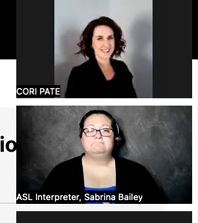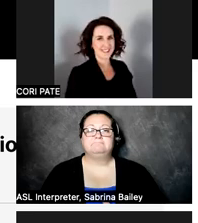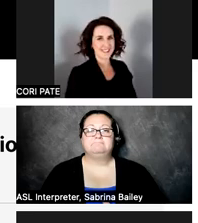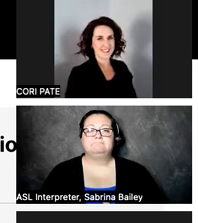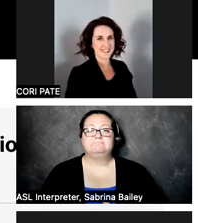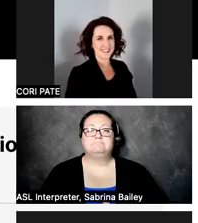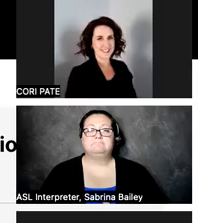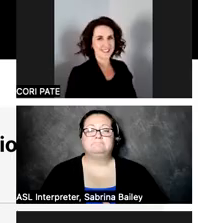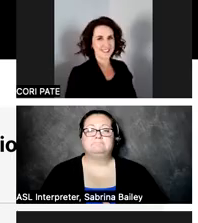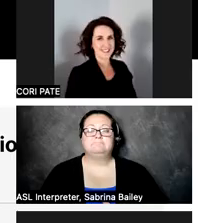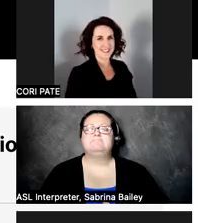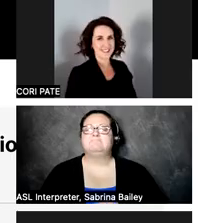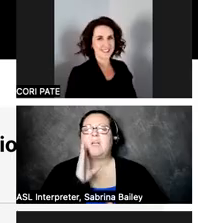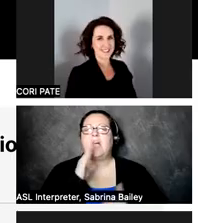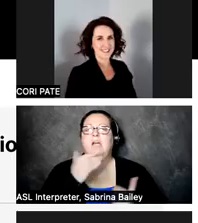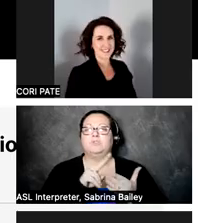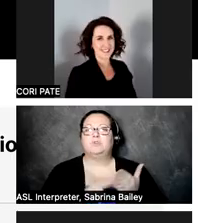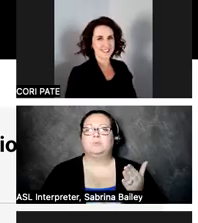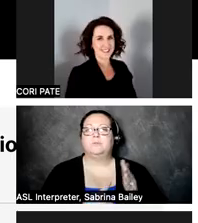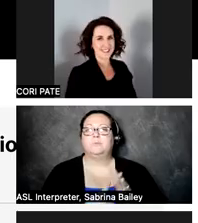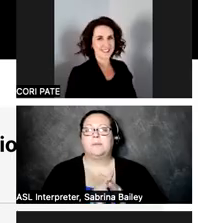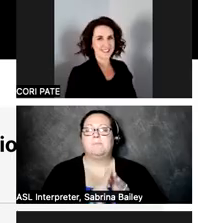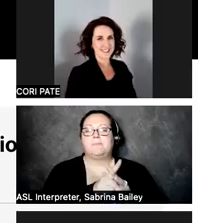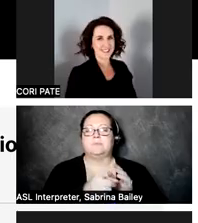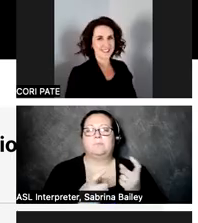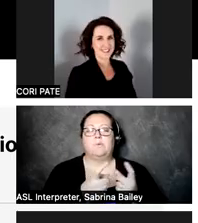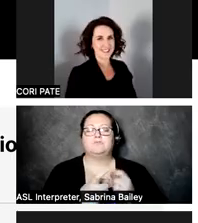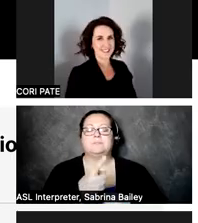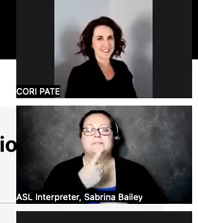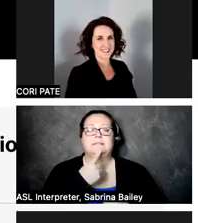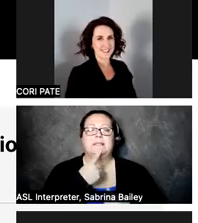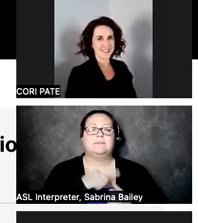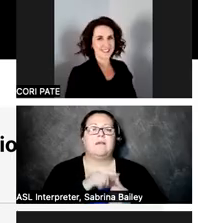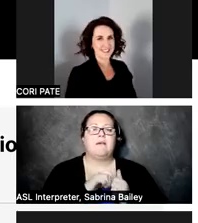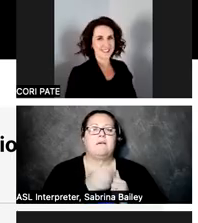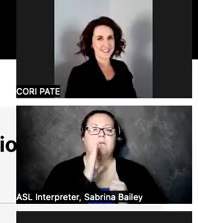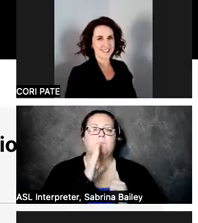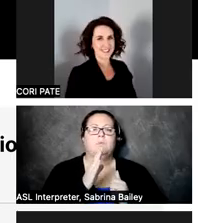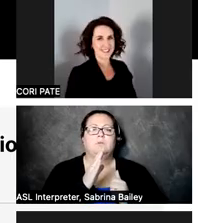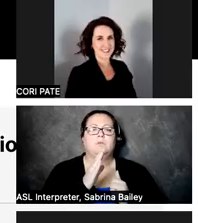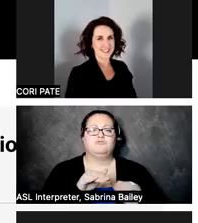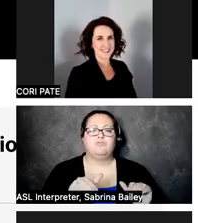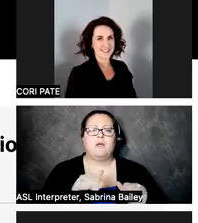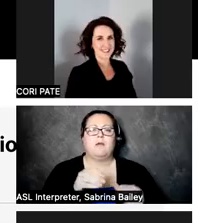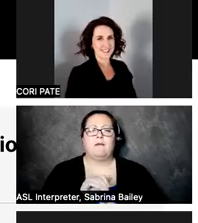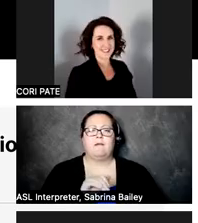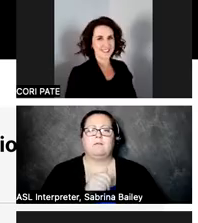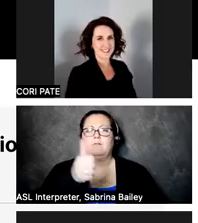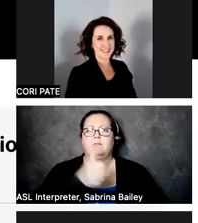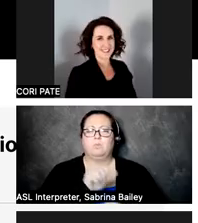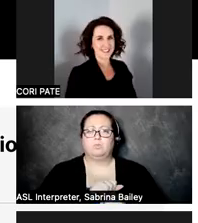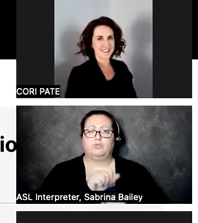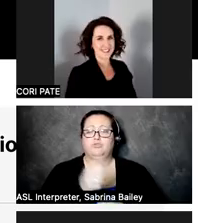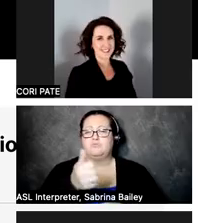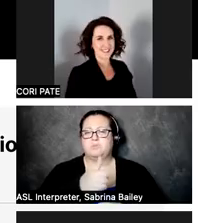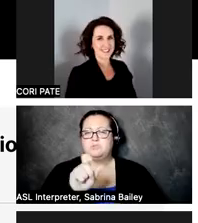I'll start reading the questions as they popping up on the screen. How will my child get to and from work? So a transportation